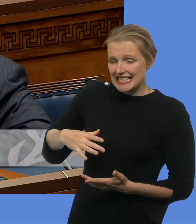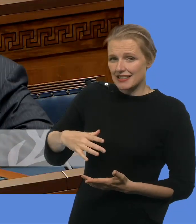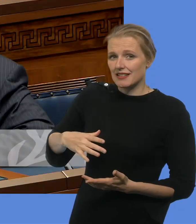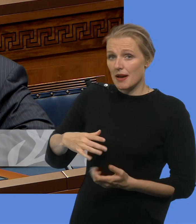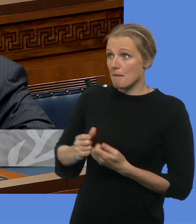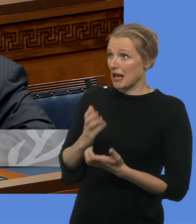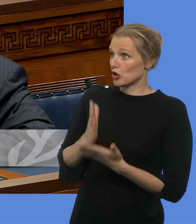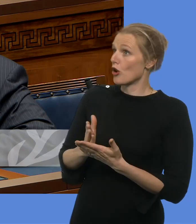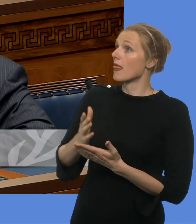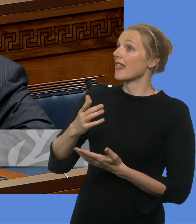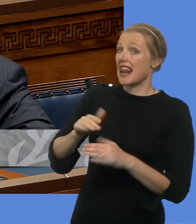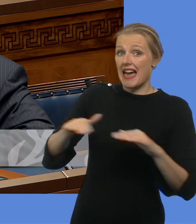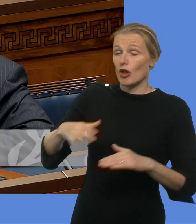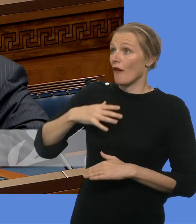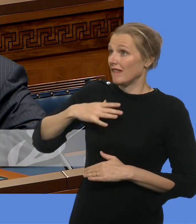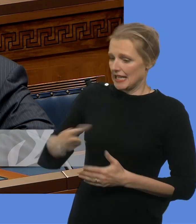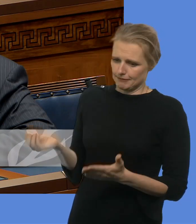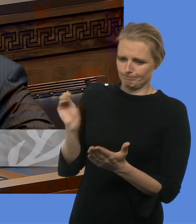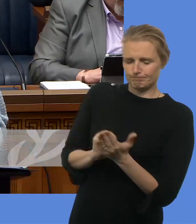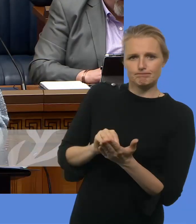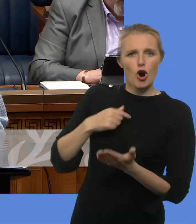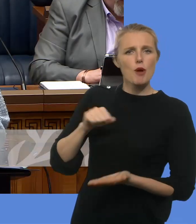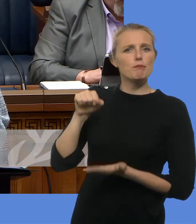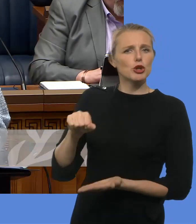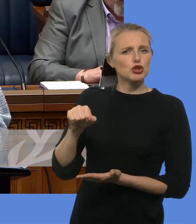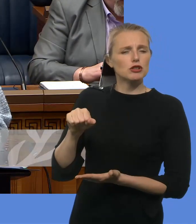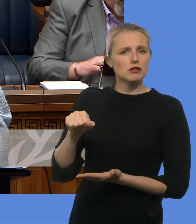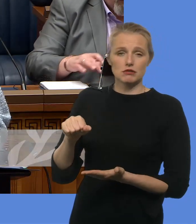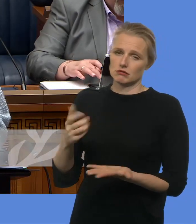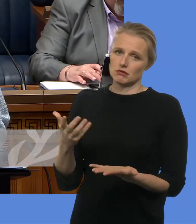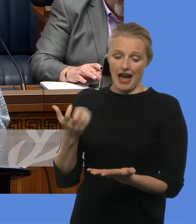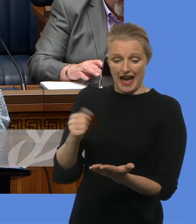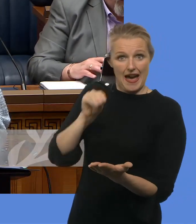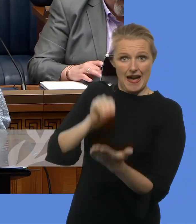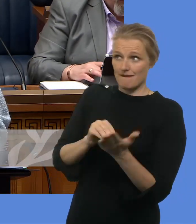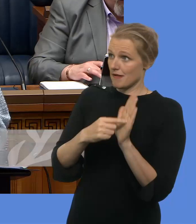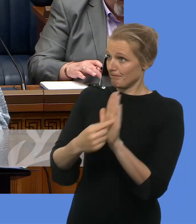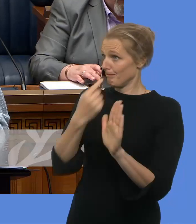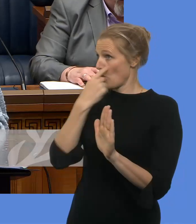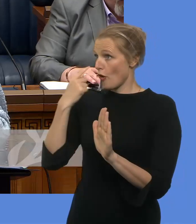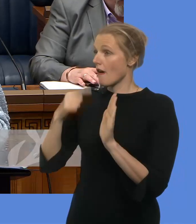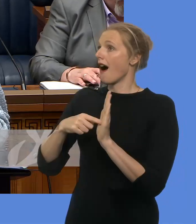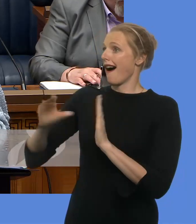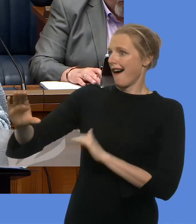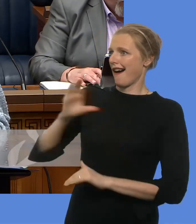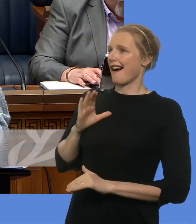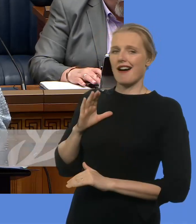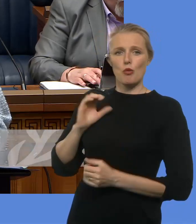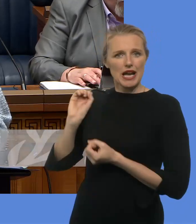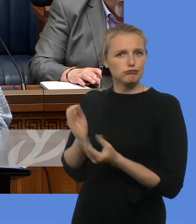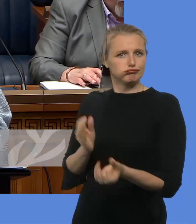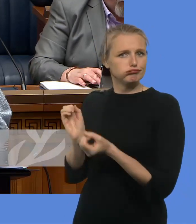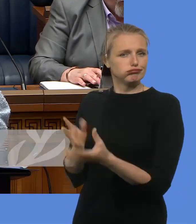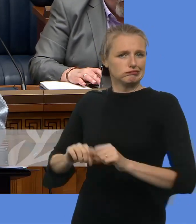is baselined into our budgets, so that we are in a position that we are able to deliver high quality public services and have more sustainable